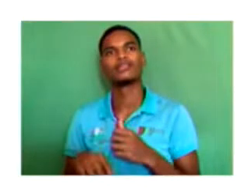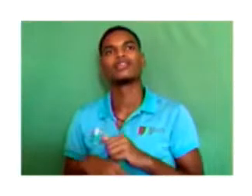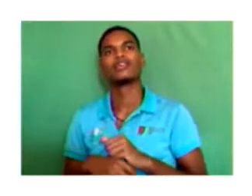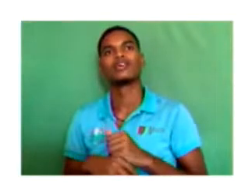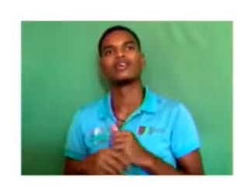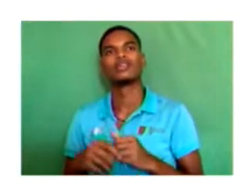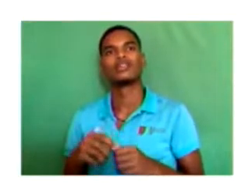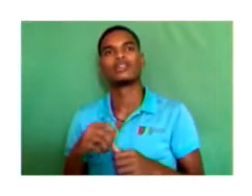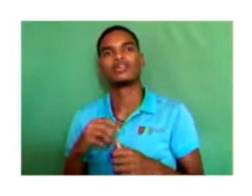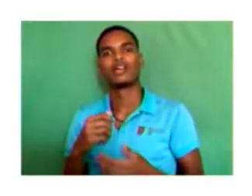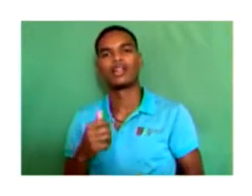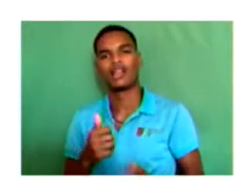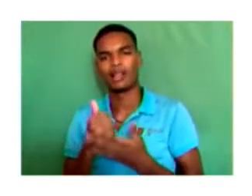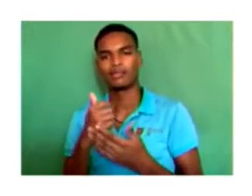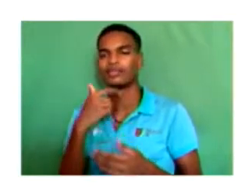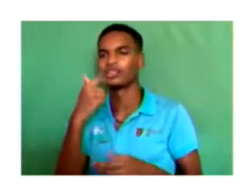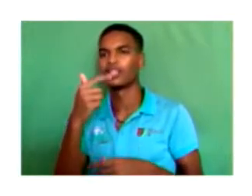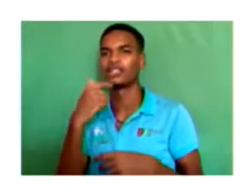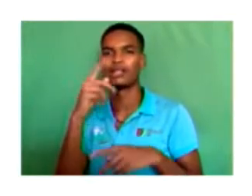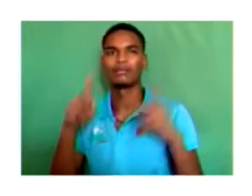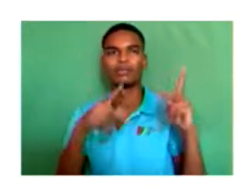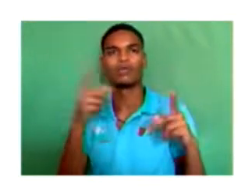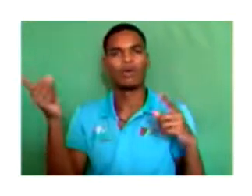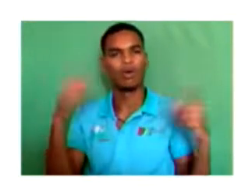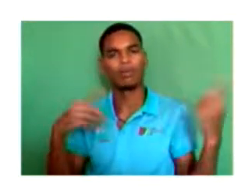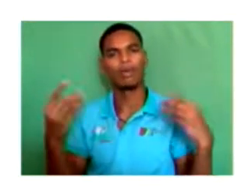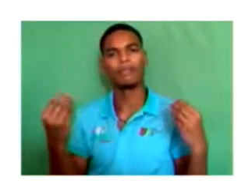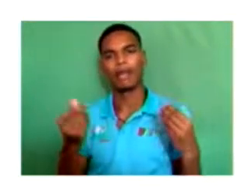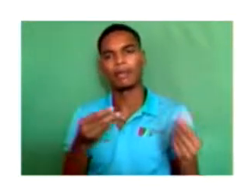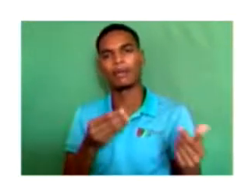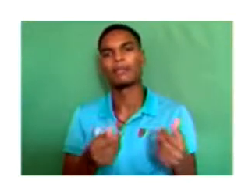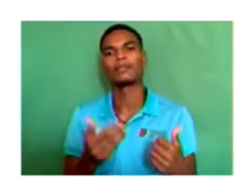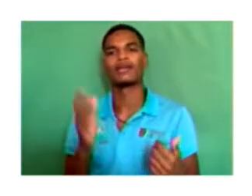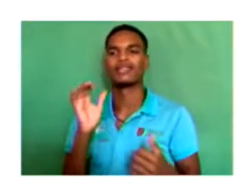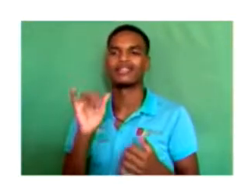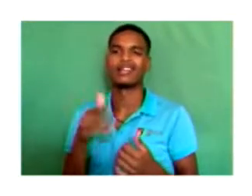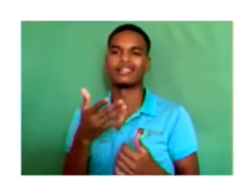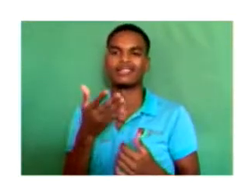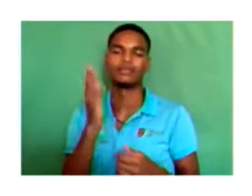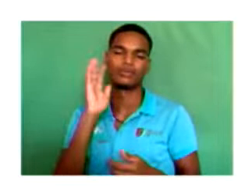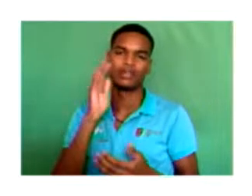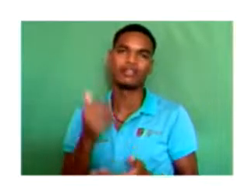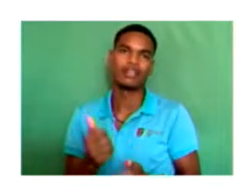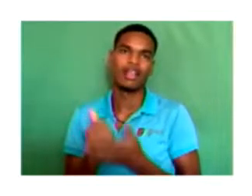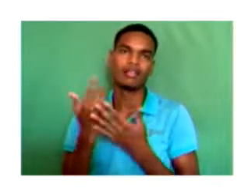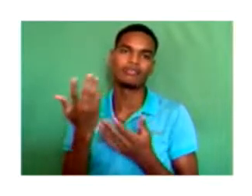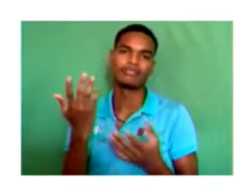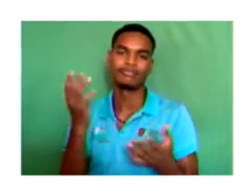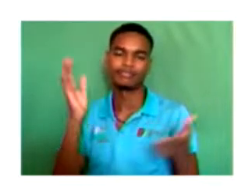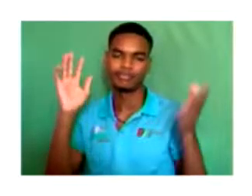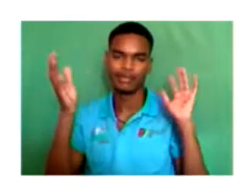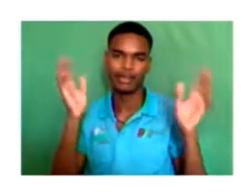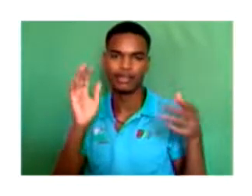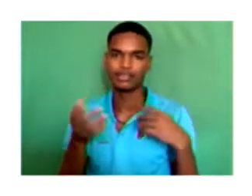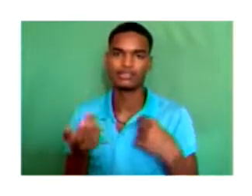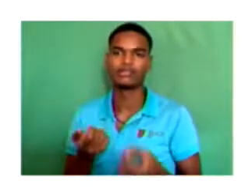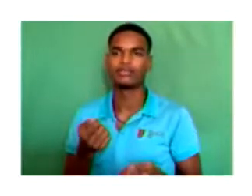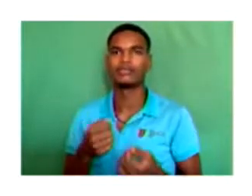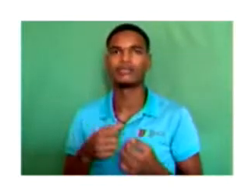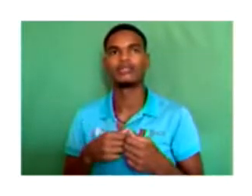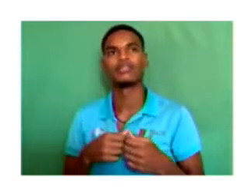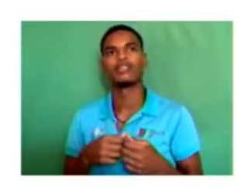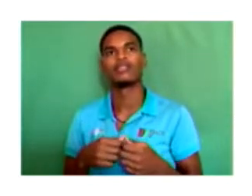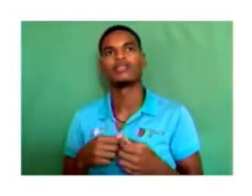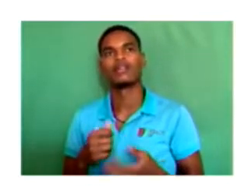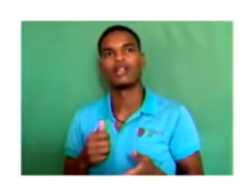consumers to go and buy that device with that logo on, that will create the market conditions for people to go and enter